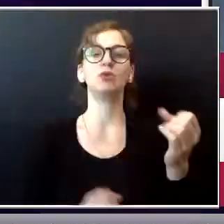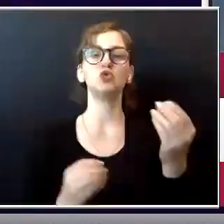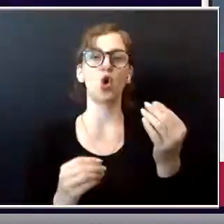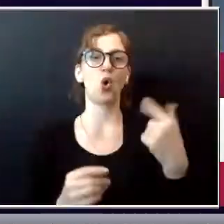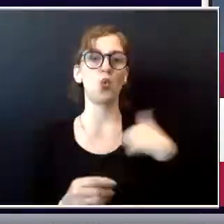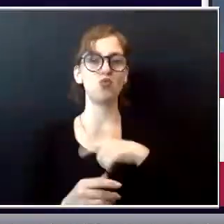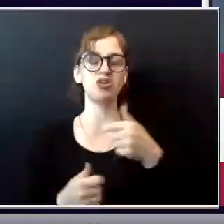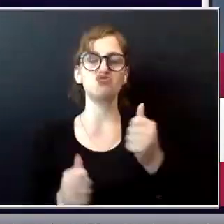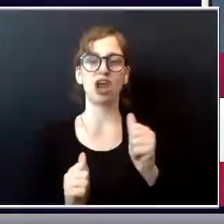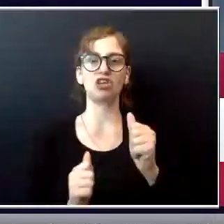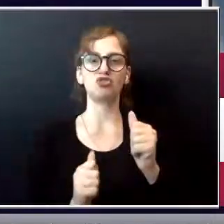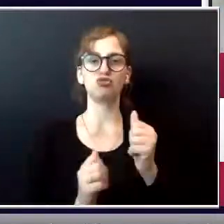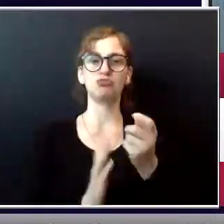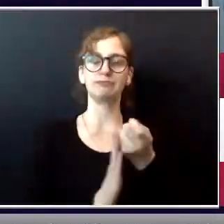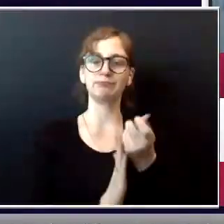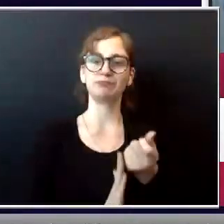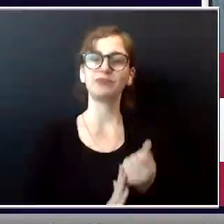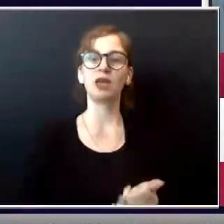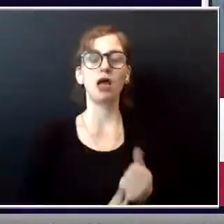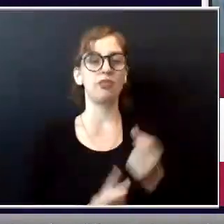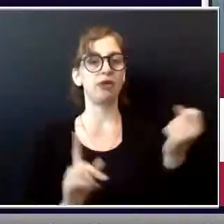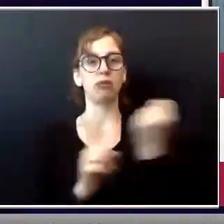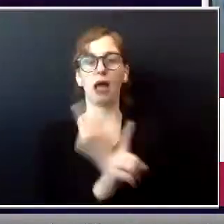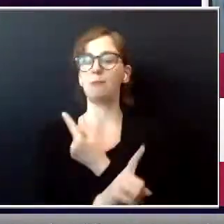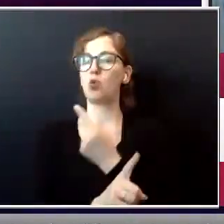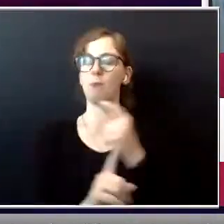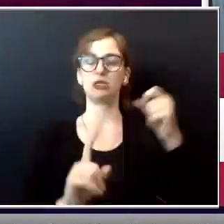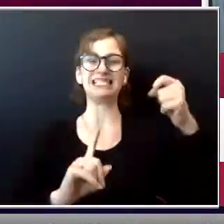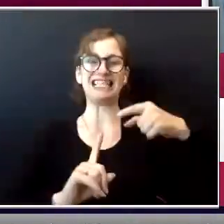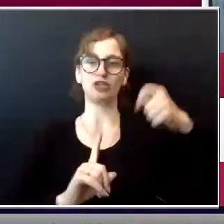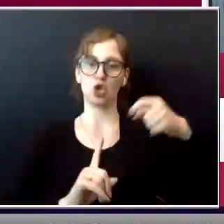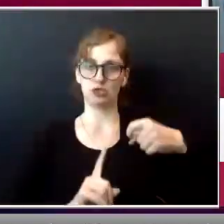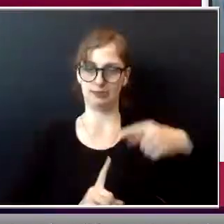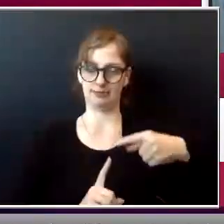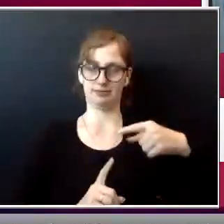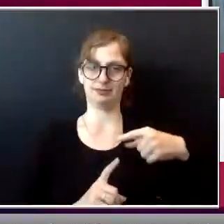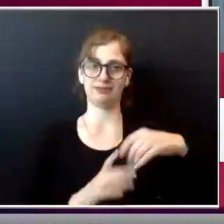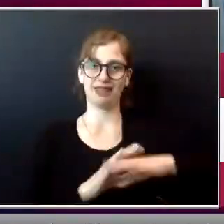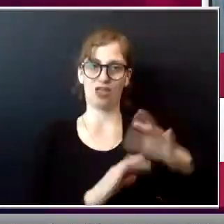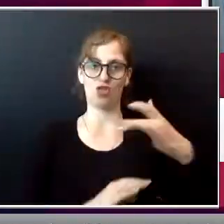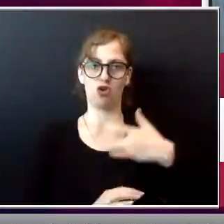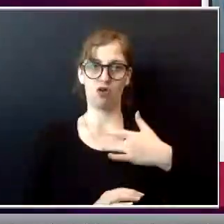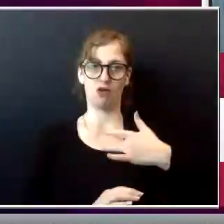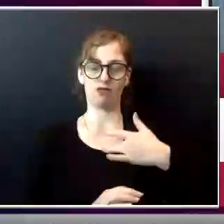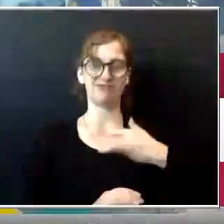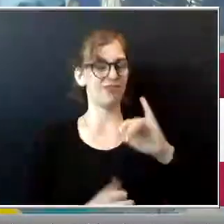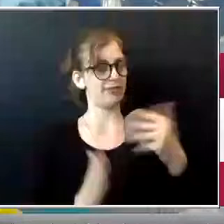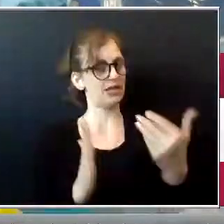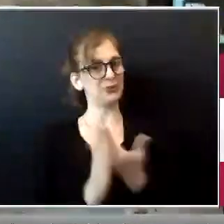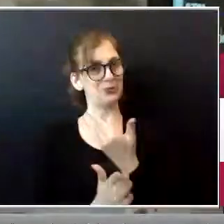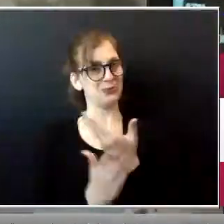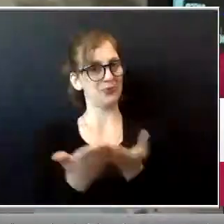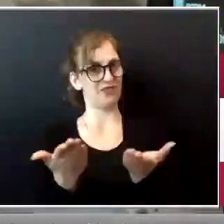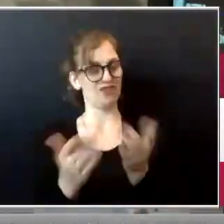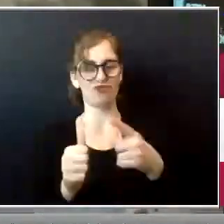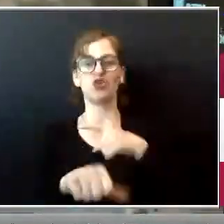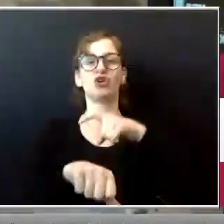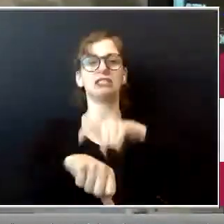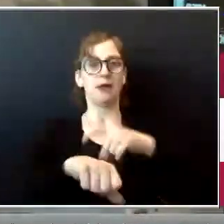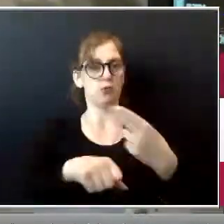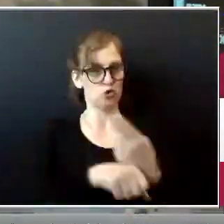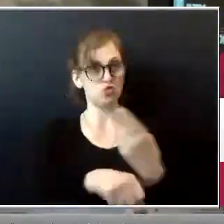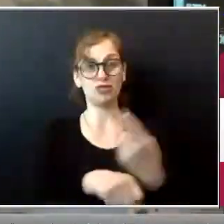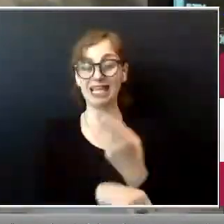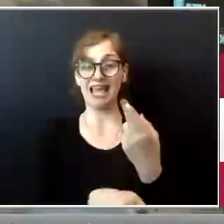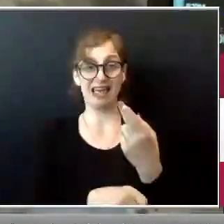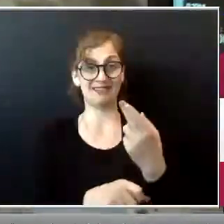of the heart. And this is a new device. This is the first time it's been used in the metro or in the actually neighboring several states. And it's